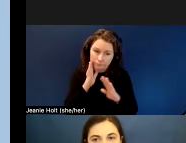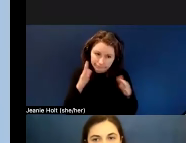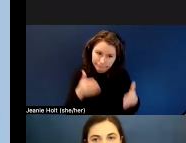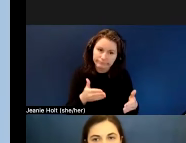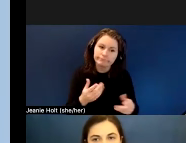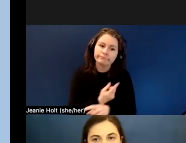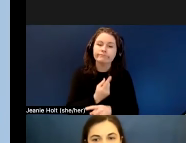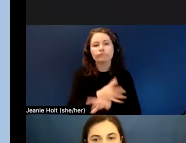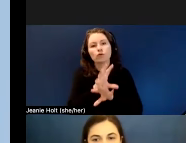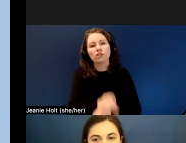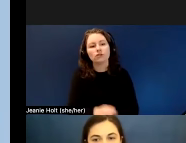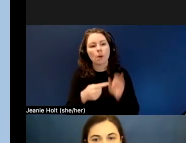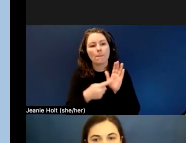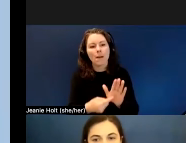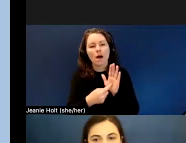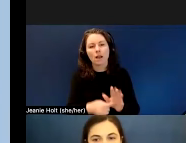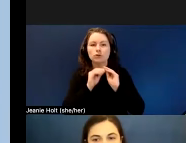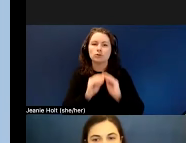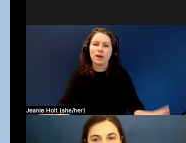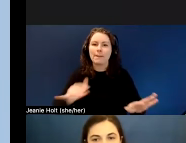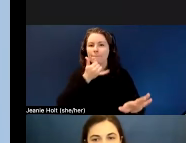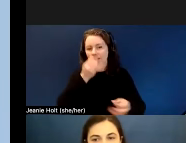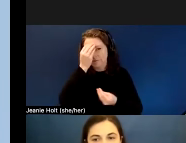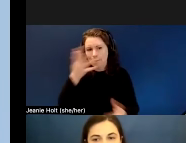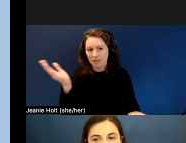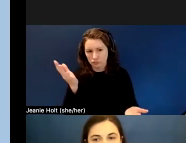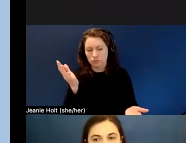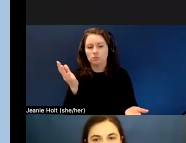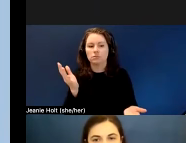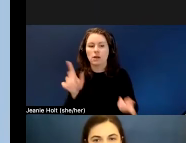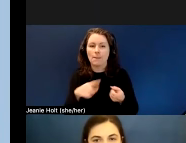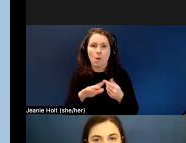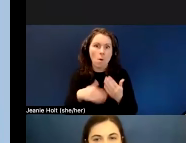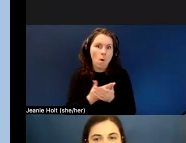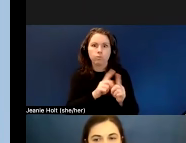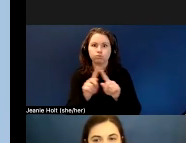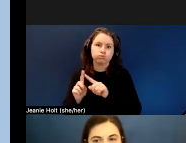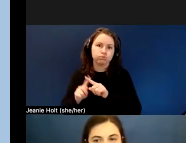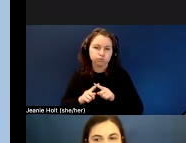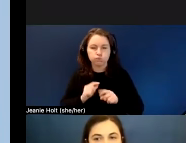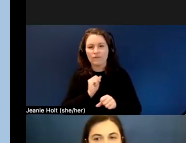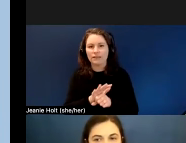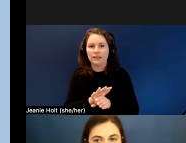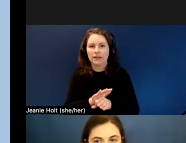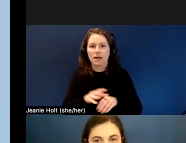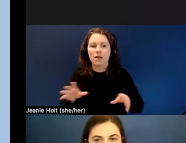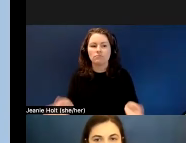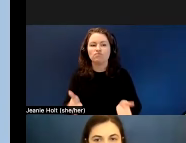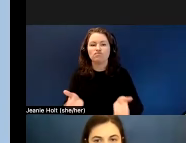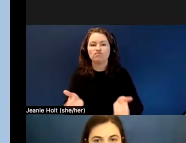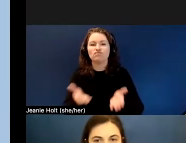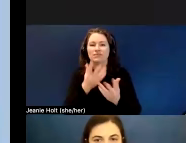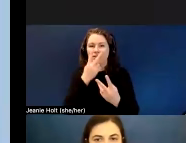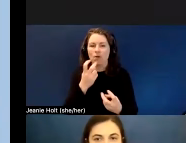the traditional model of spreading misinformation about all vaccines and sowing doubt in all vaccines. COVID had been kind of siphoned